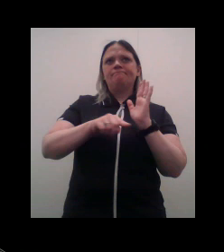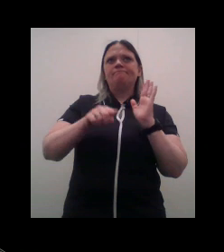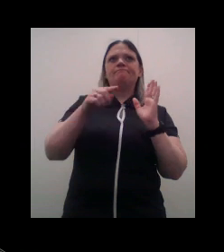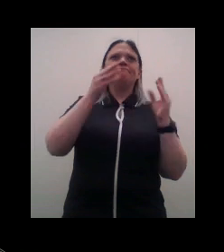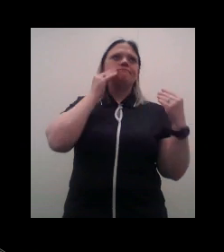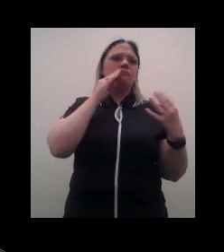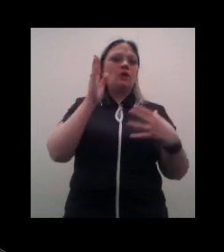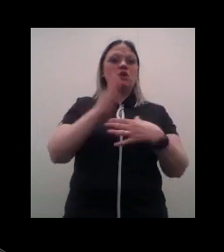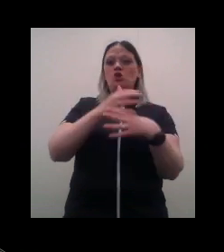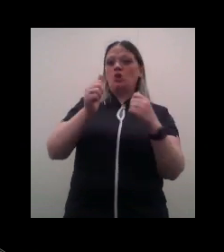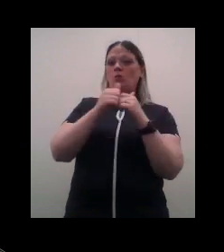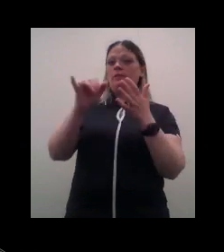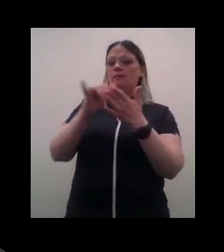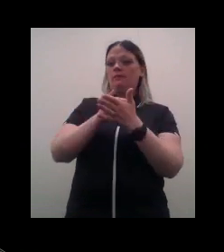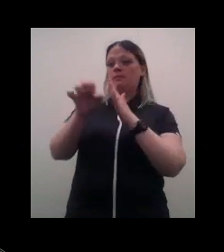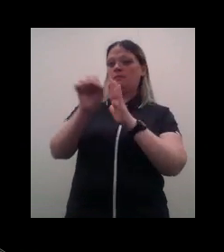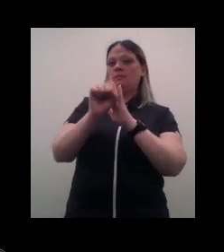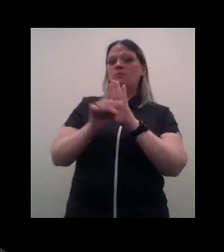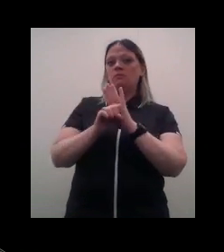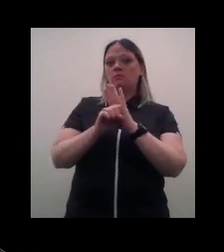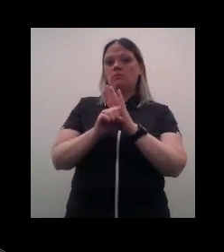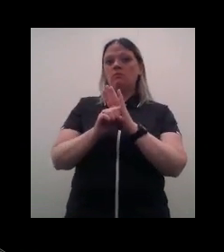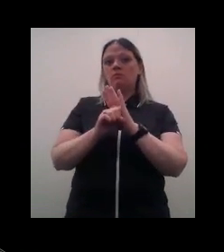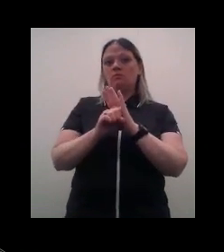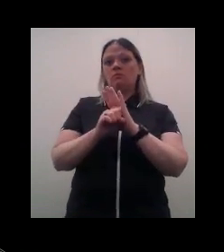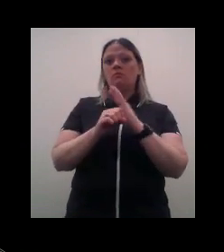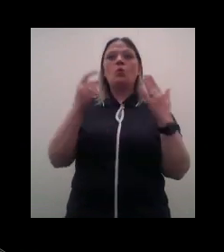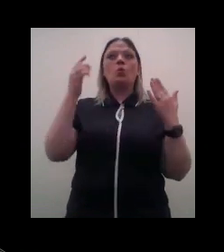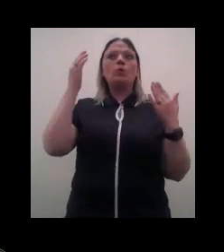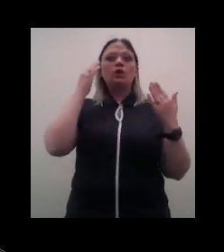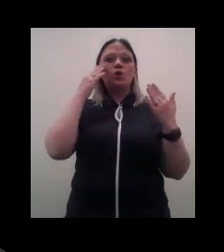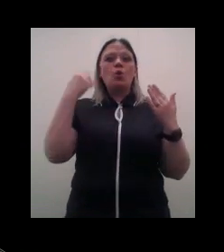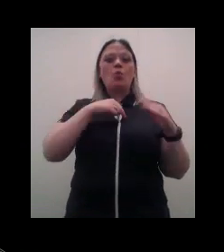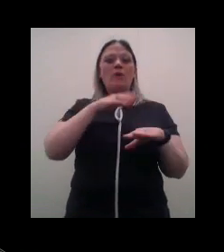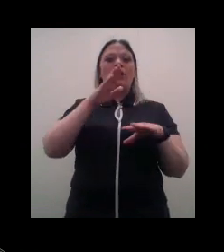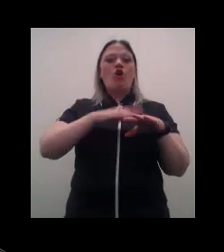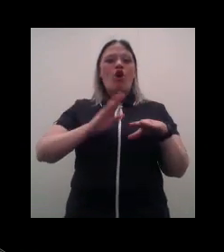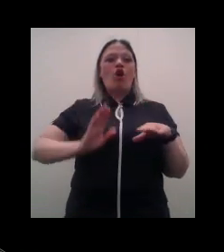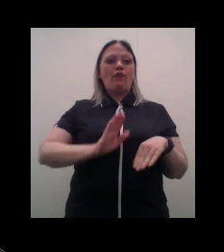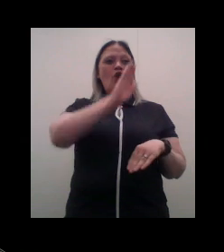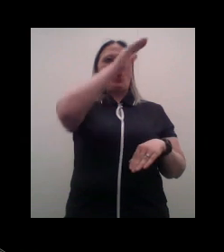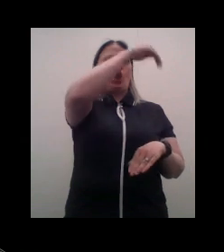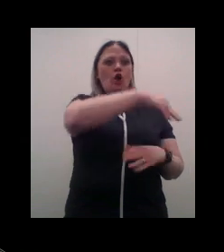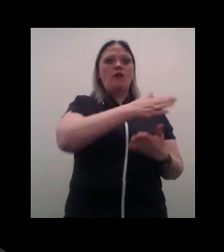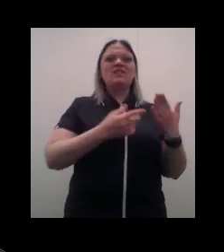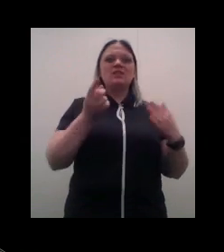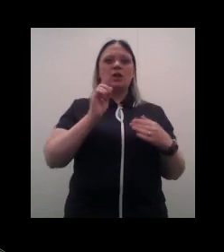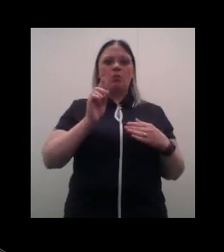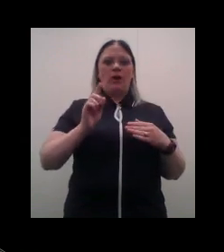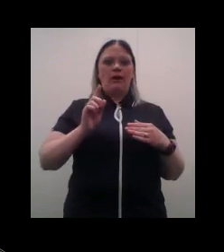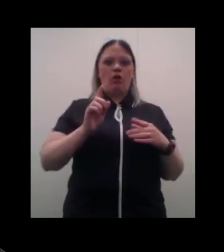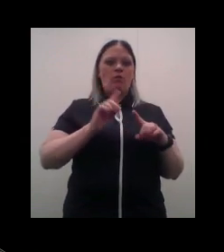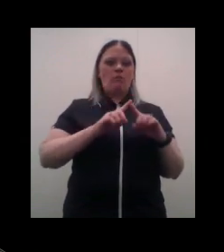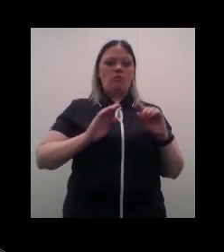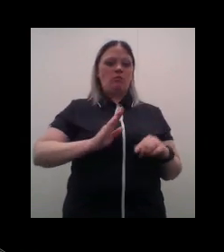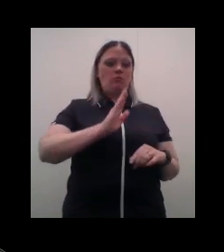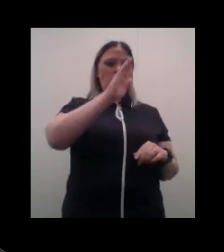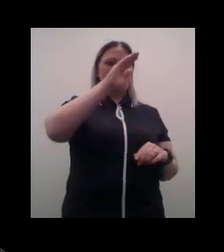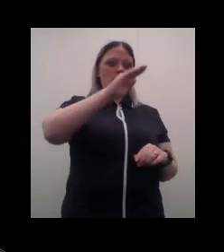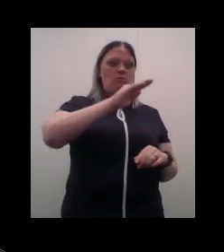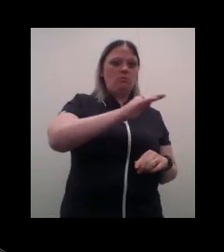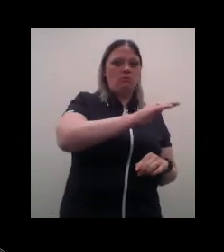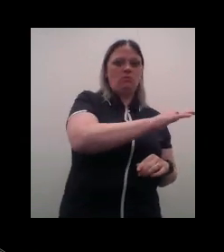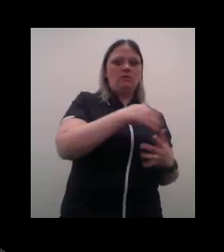state. So we know that we're on the curve somewhere, but the curve is flattened out over the last 2 to 3